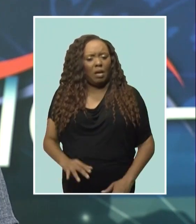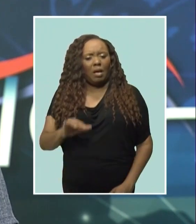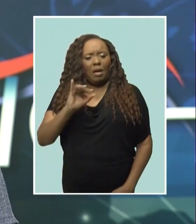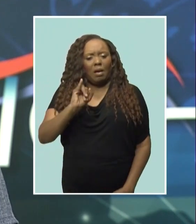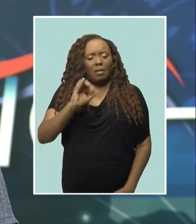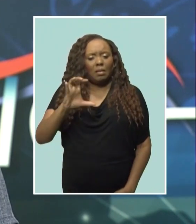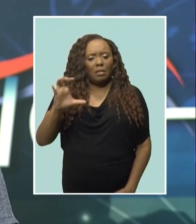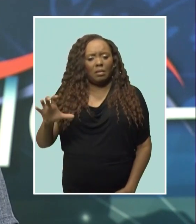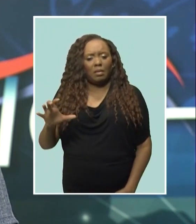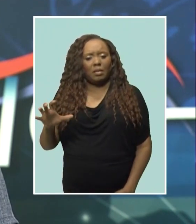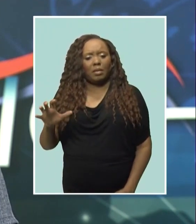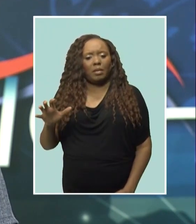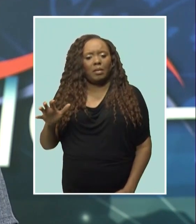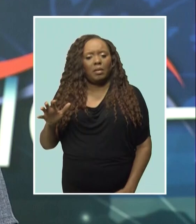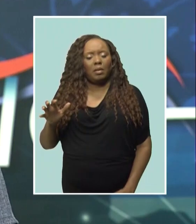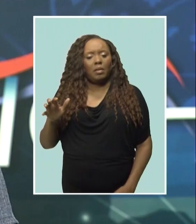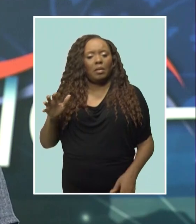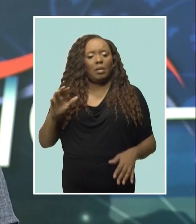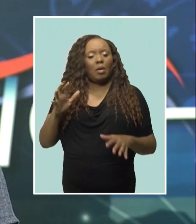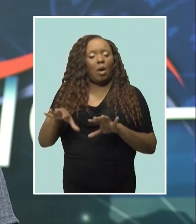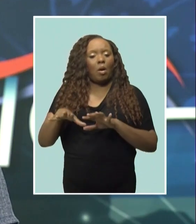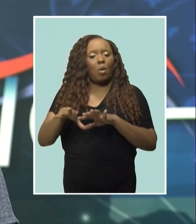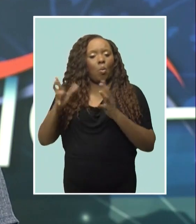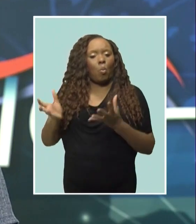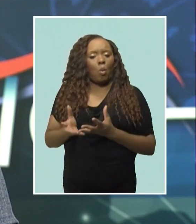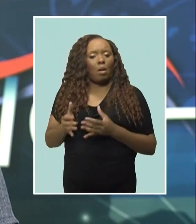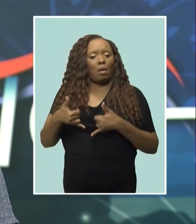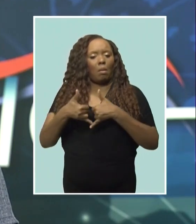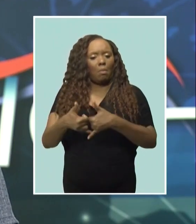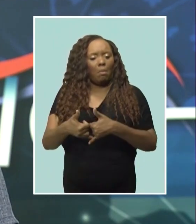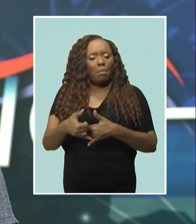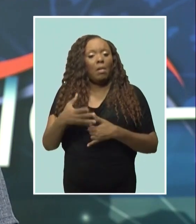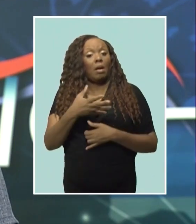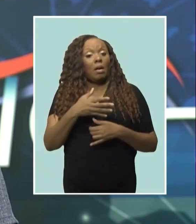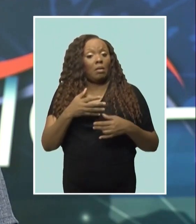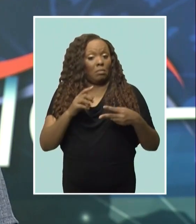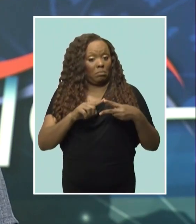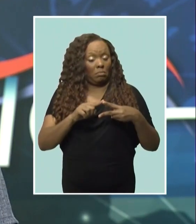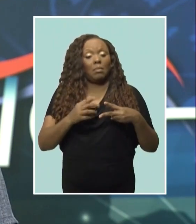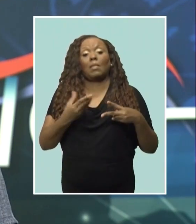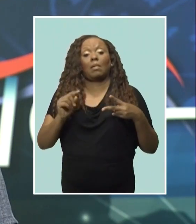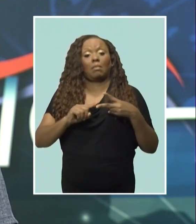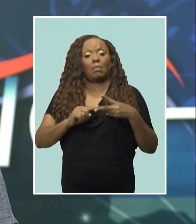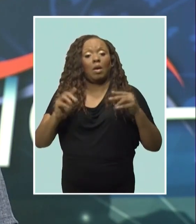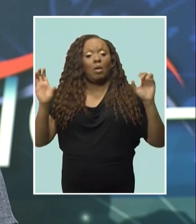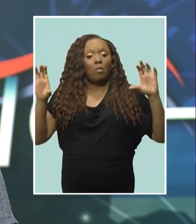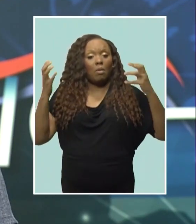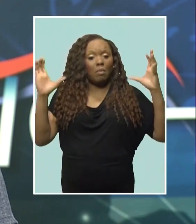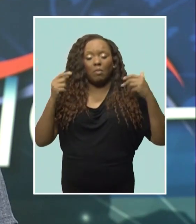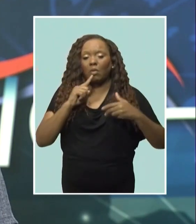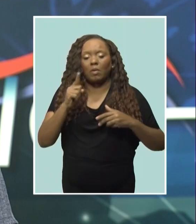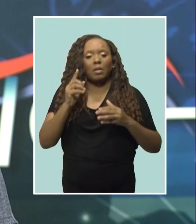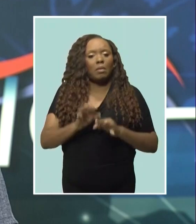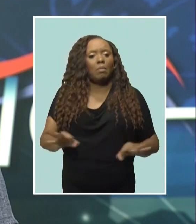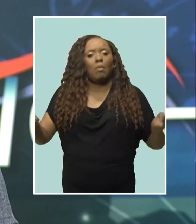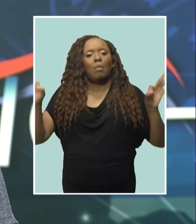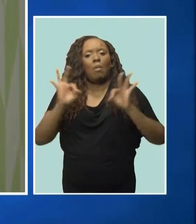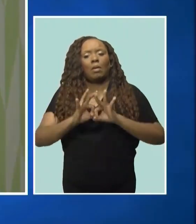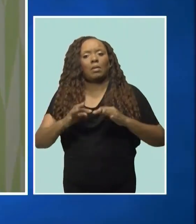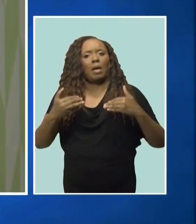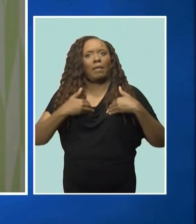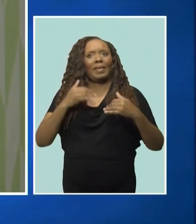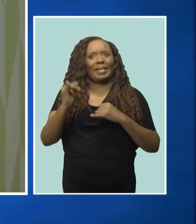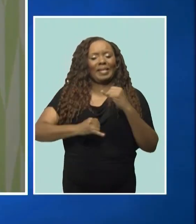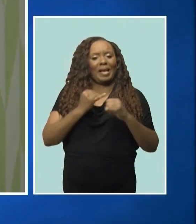the ICC World Cup and crop over, it presents an opportunity to engage an international audience.